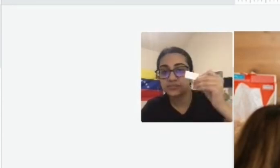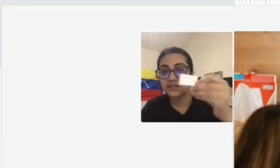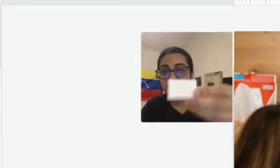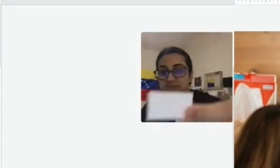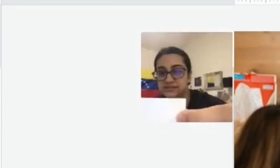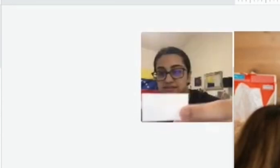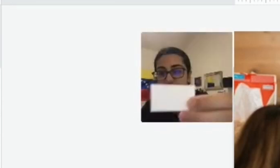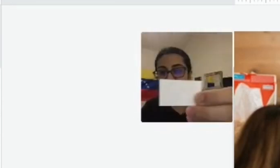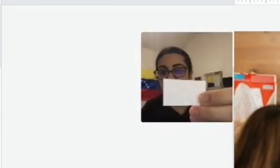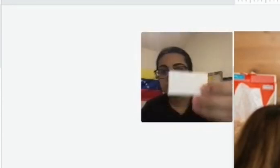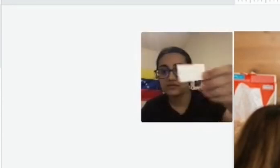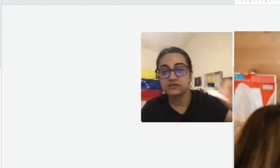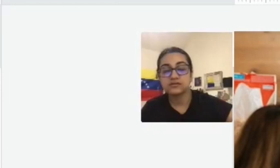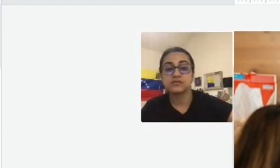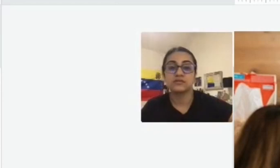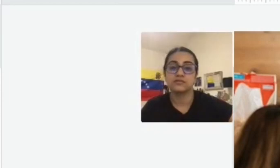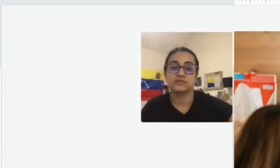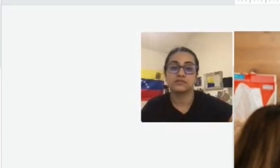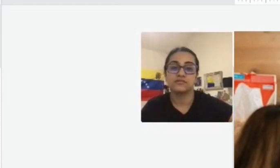White plates.